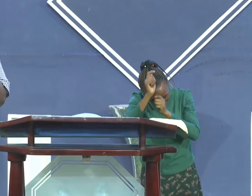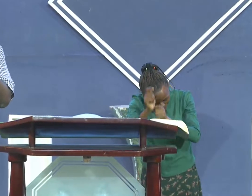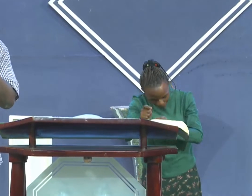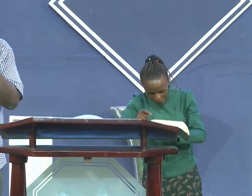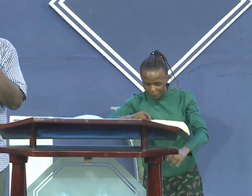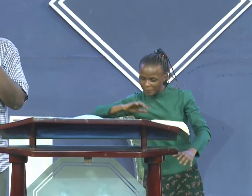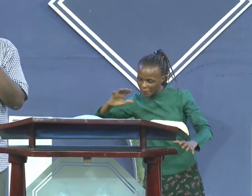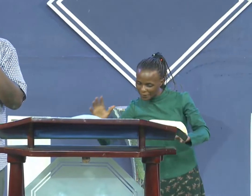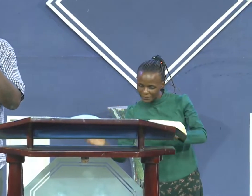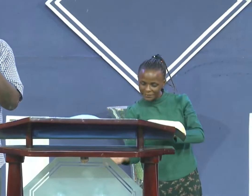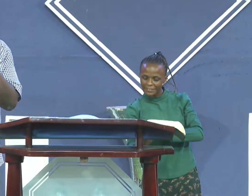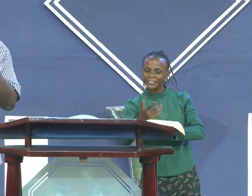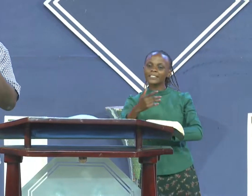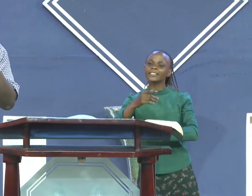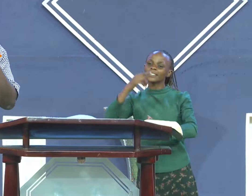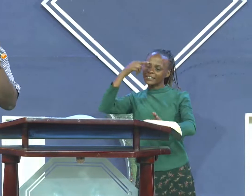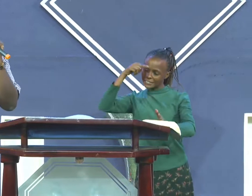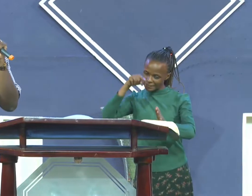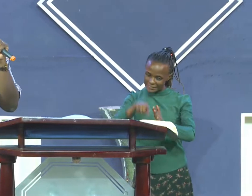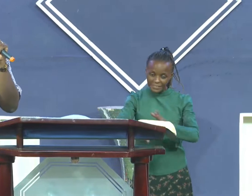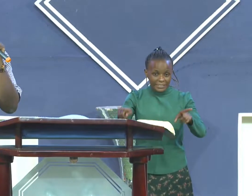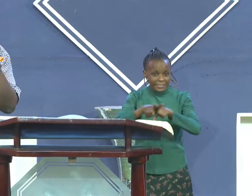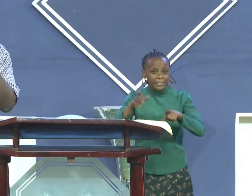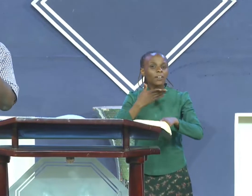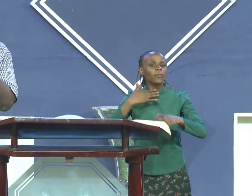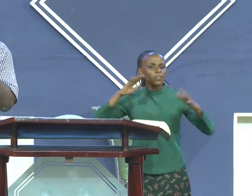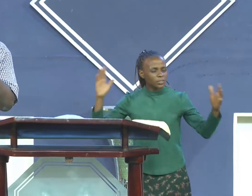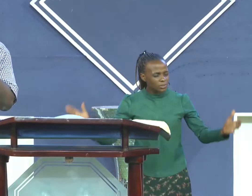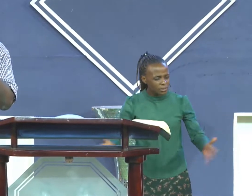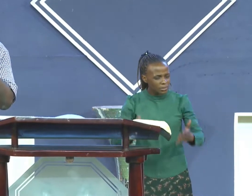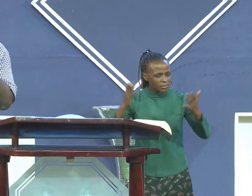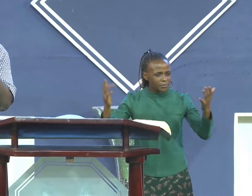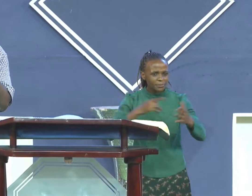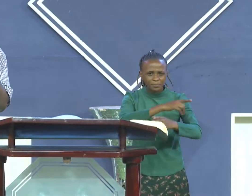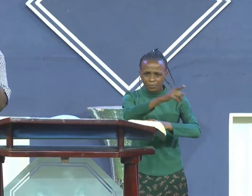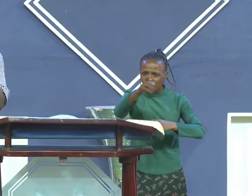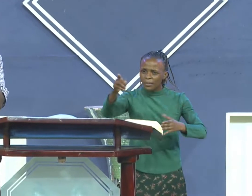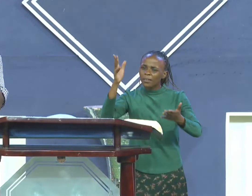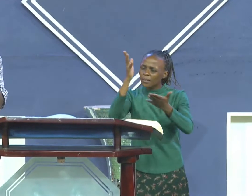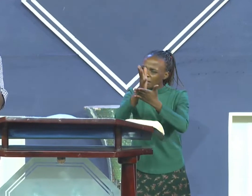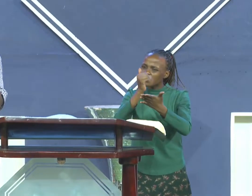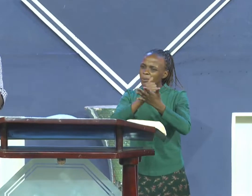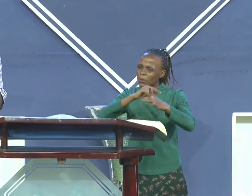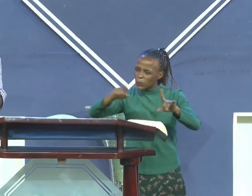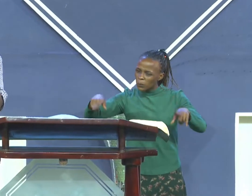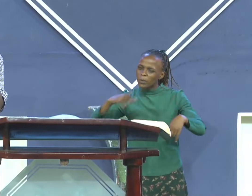cast the nets deeper. So I want to encourage you, because we